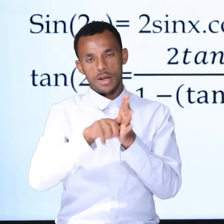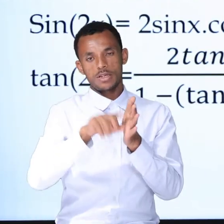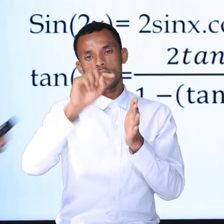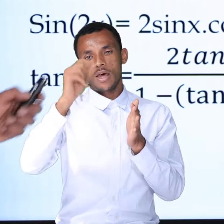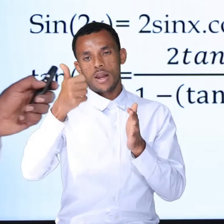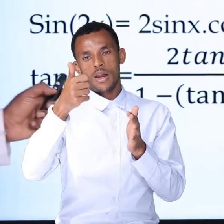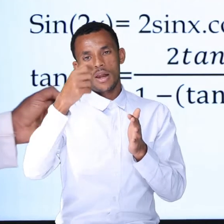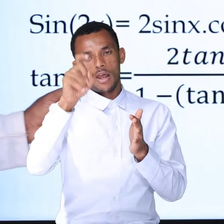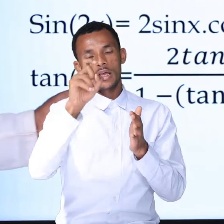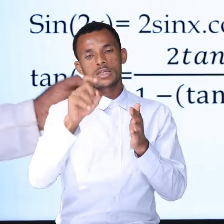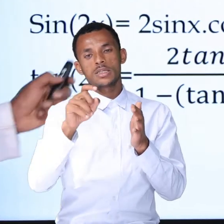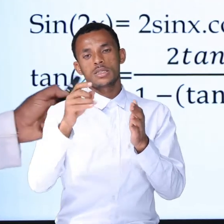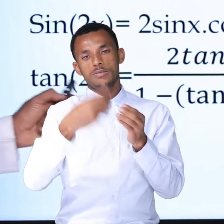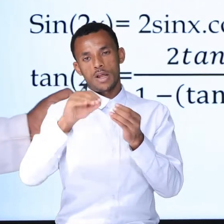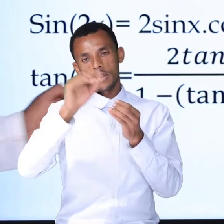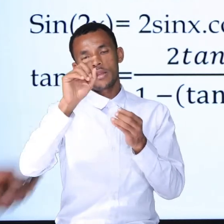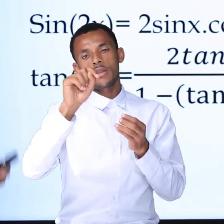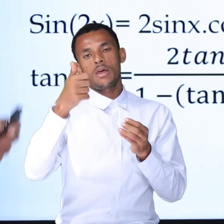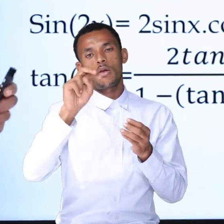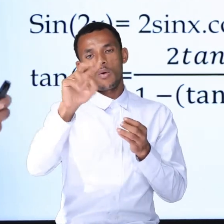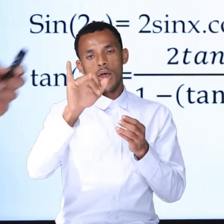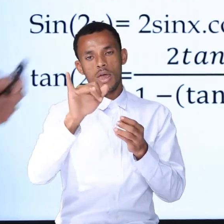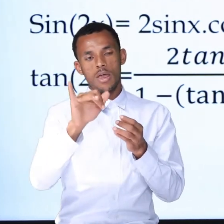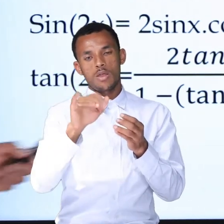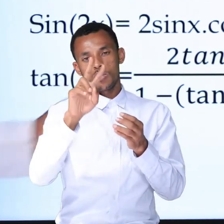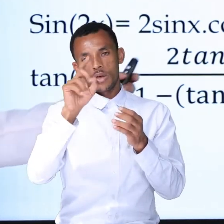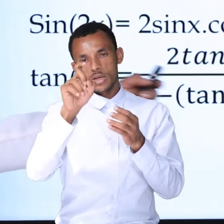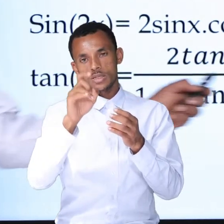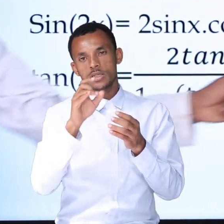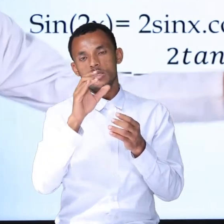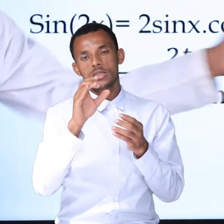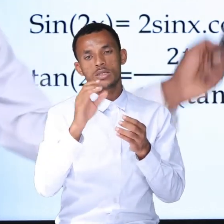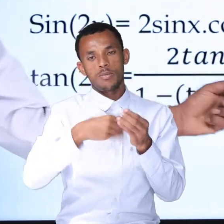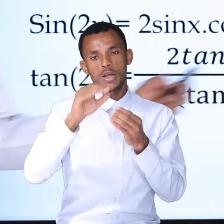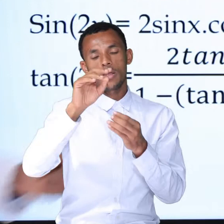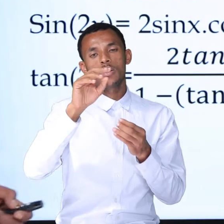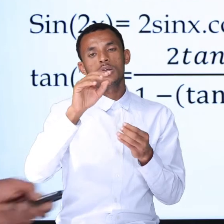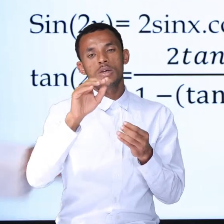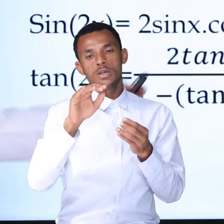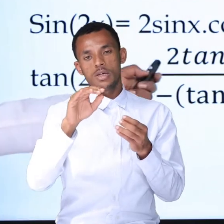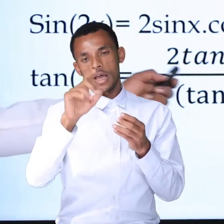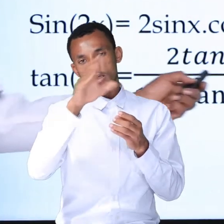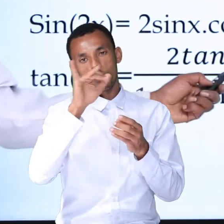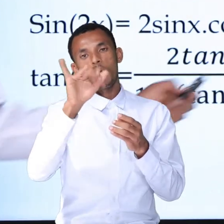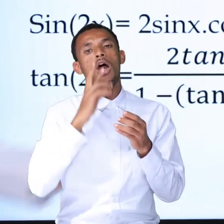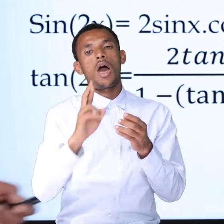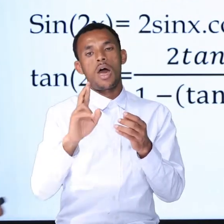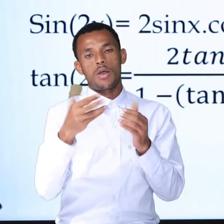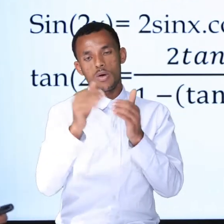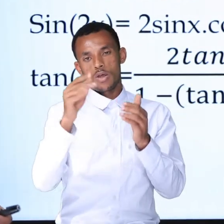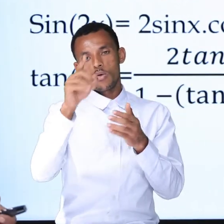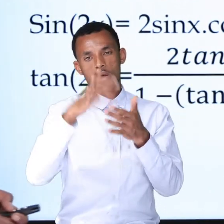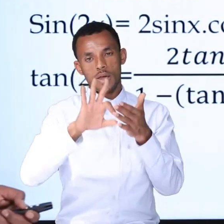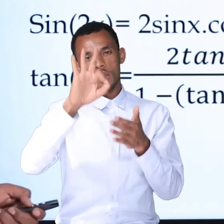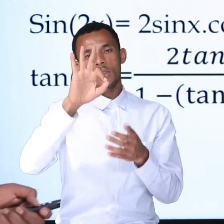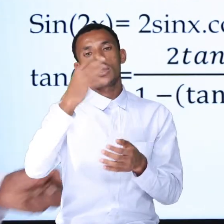y. Since 2x means x plus x, x and y are equal. When I am applying the same formula, you will get a result twice